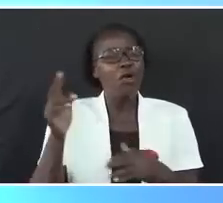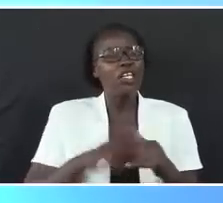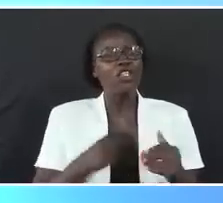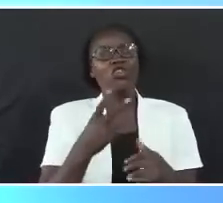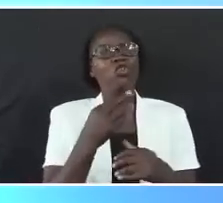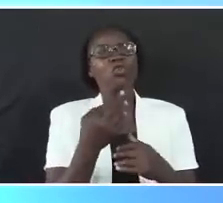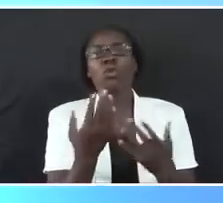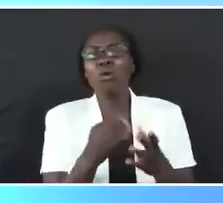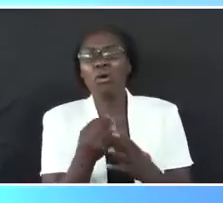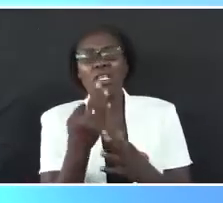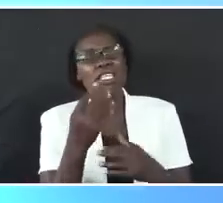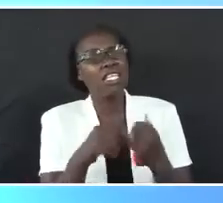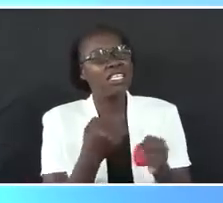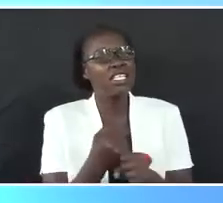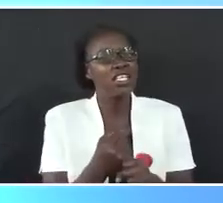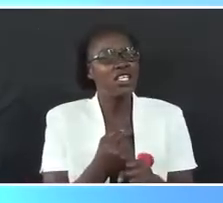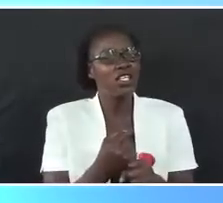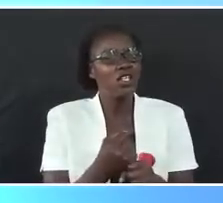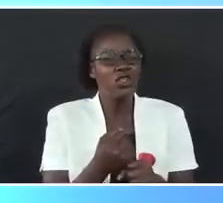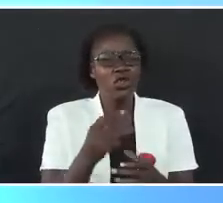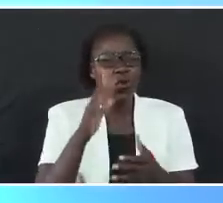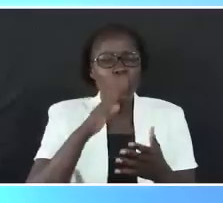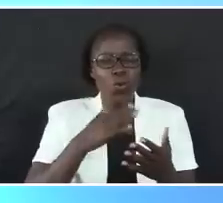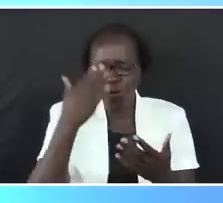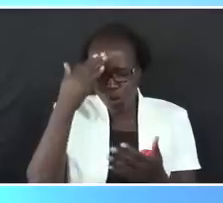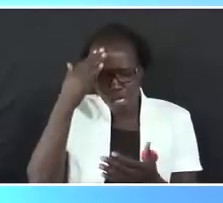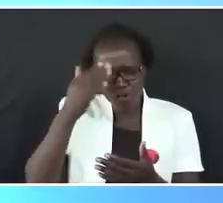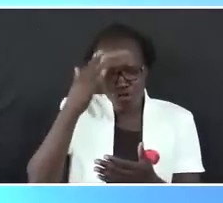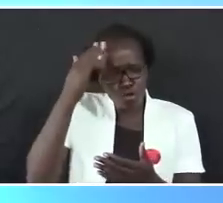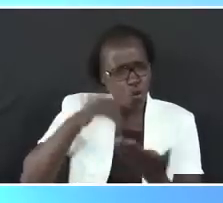2, 3? What do you want to find out?